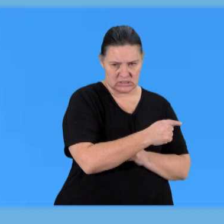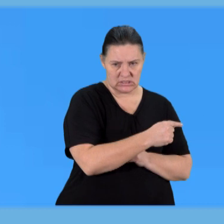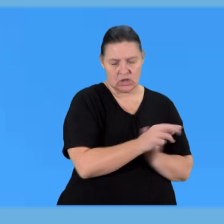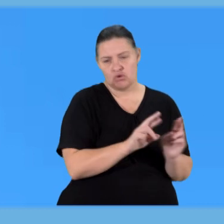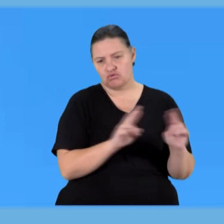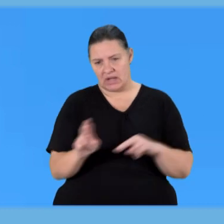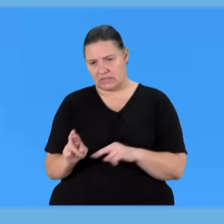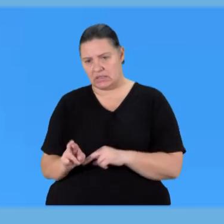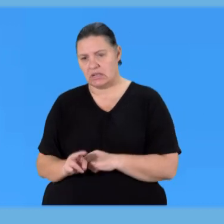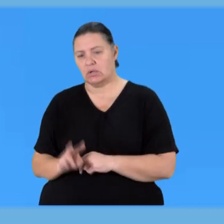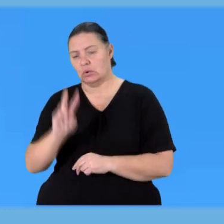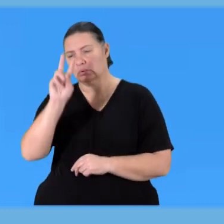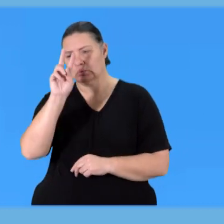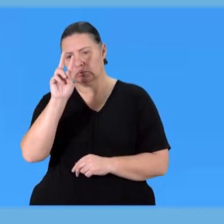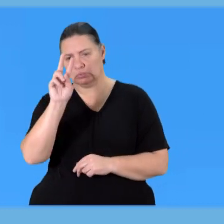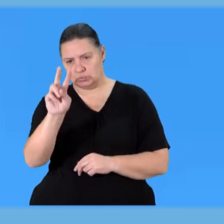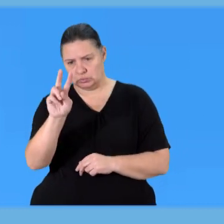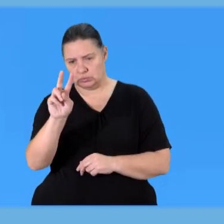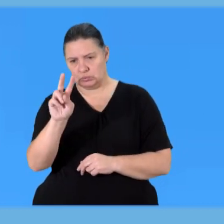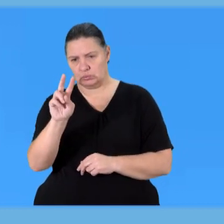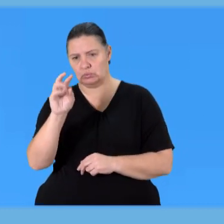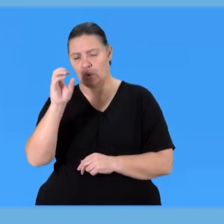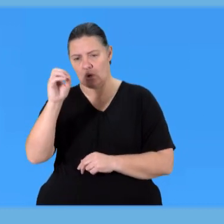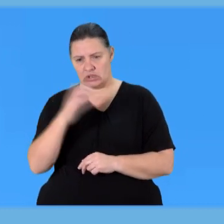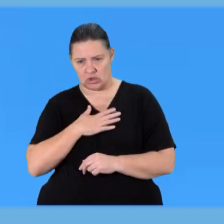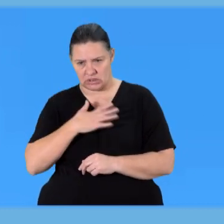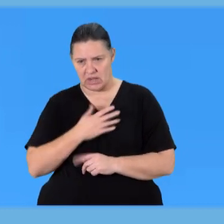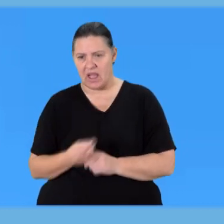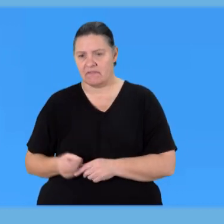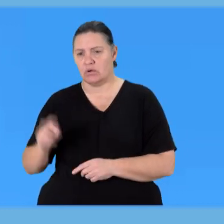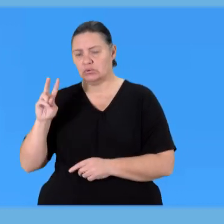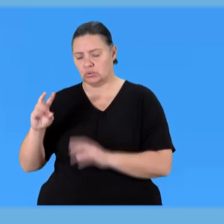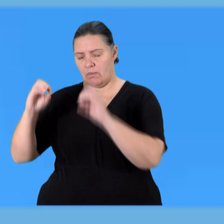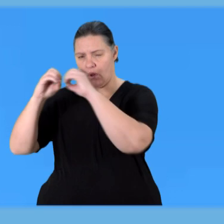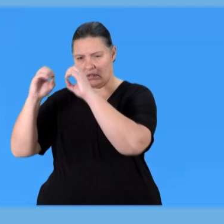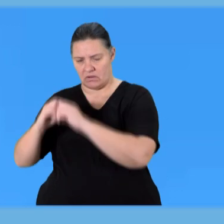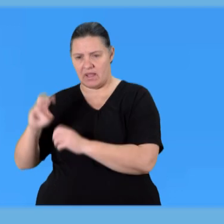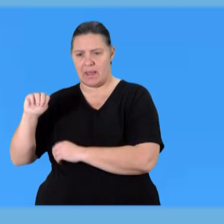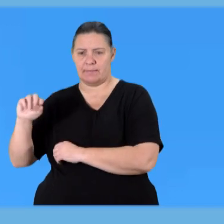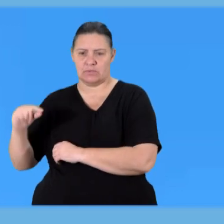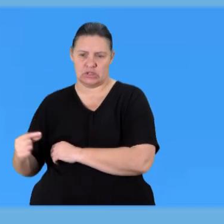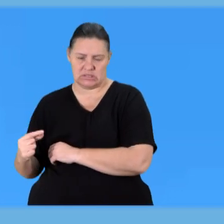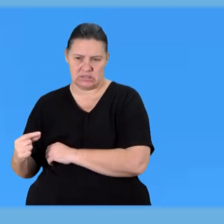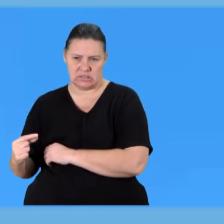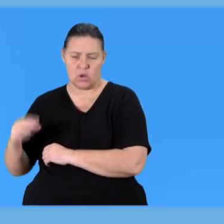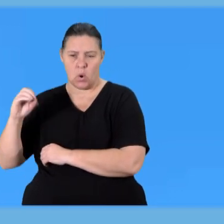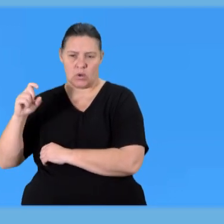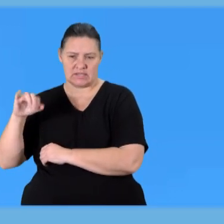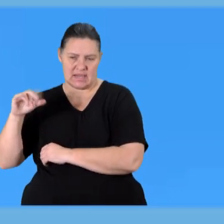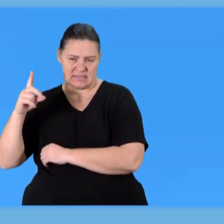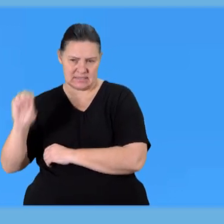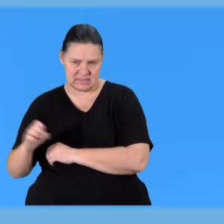are going to react with two molecules of oxygen that are going to form two molecules of magnesium